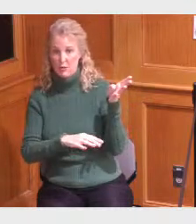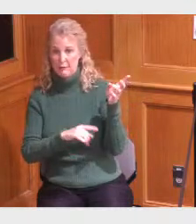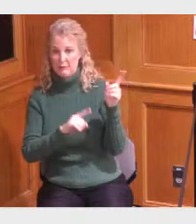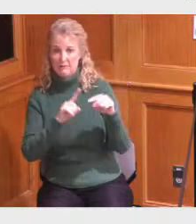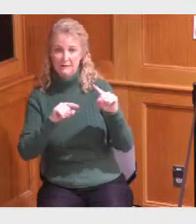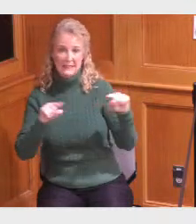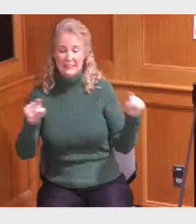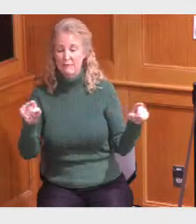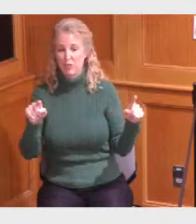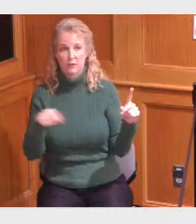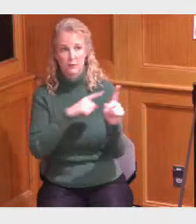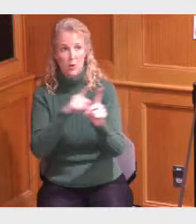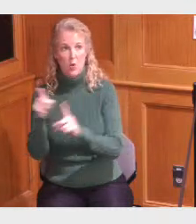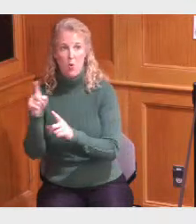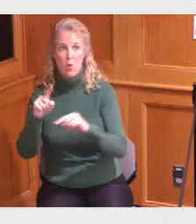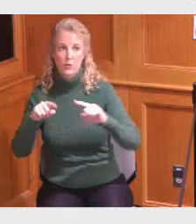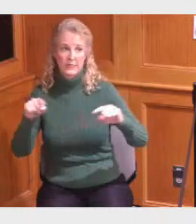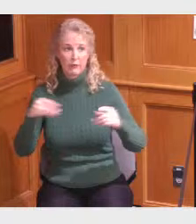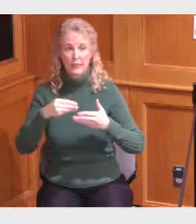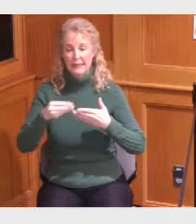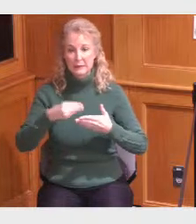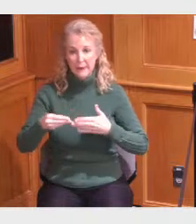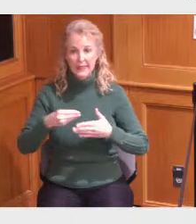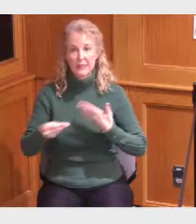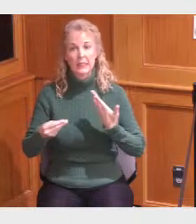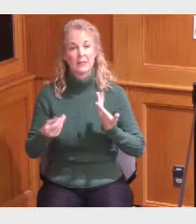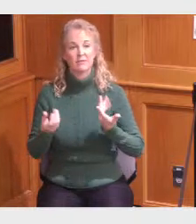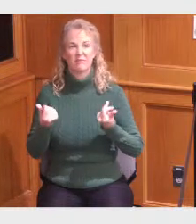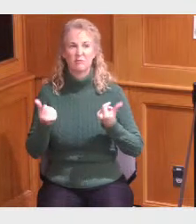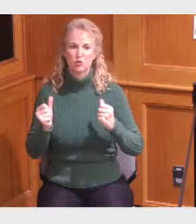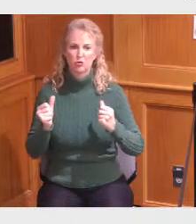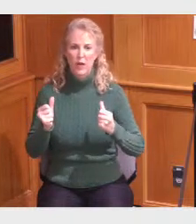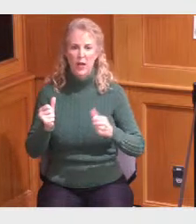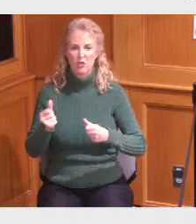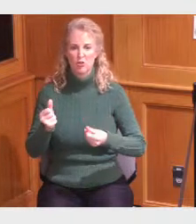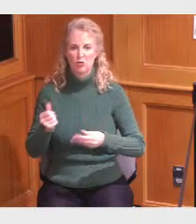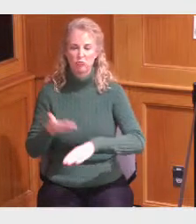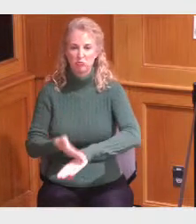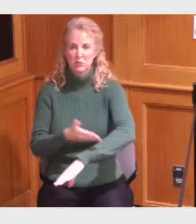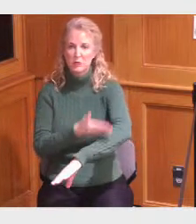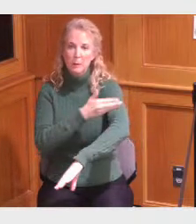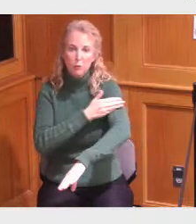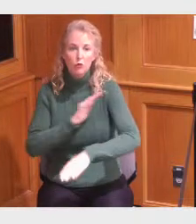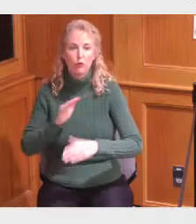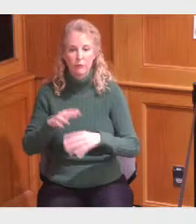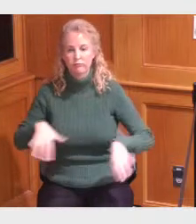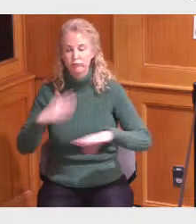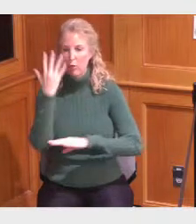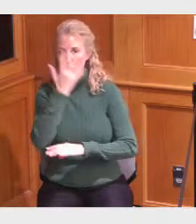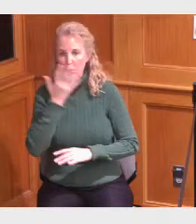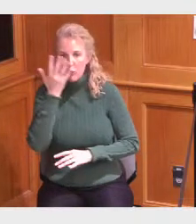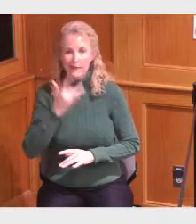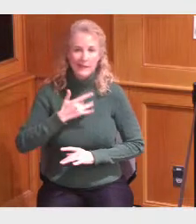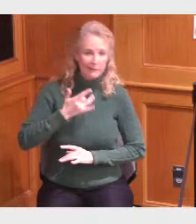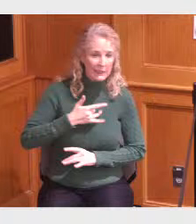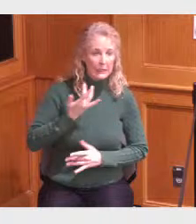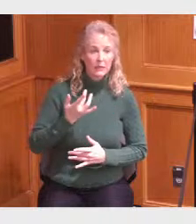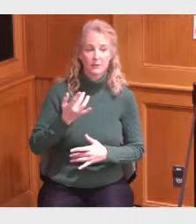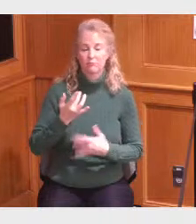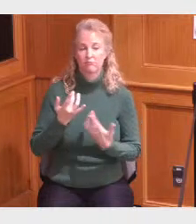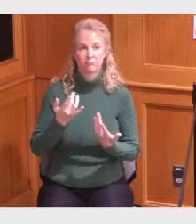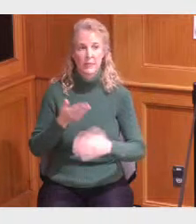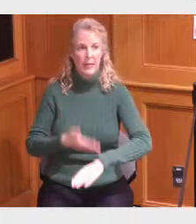and clean, like I was mentioning, beautification efforts, Generosity 513, which the county is a big supporter